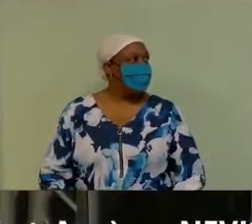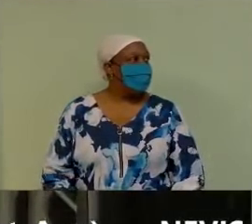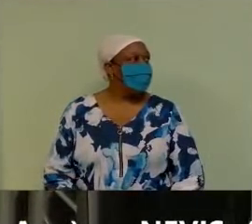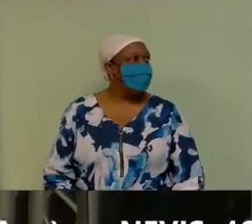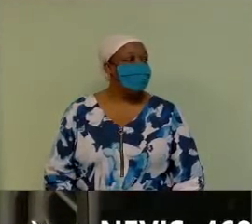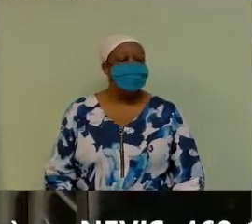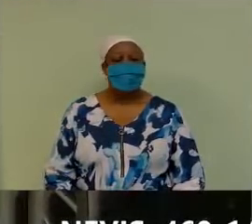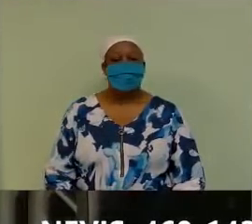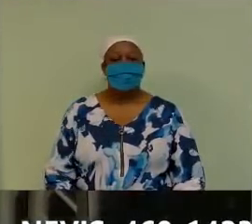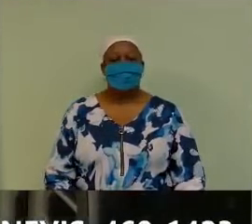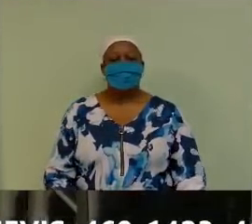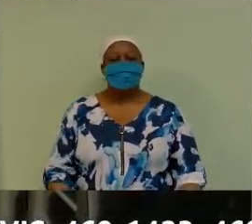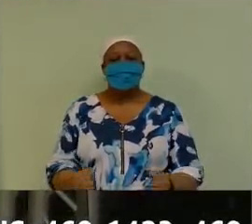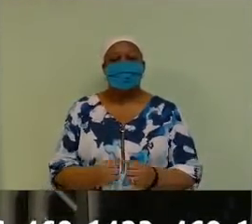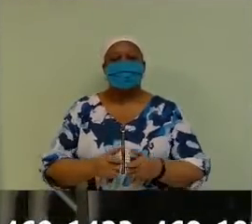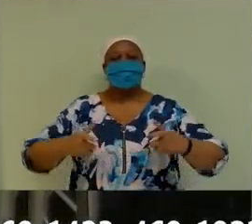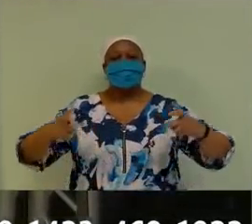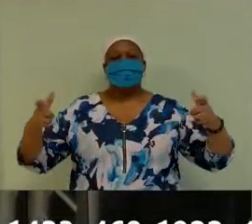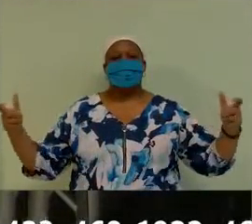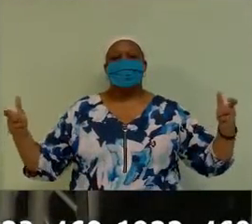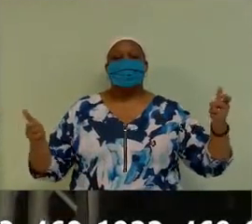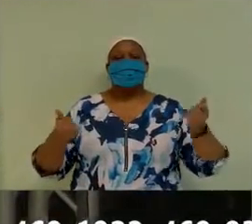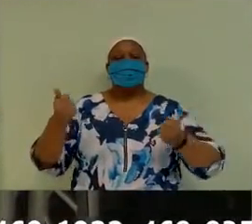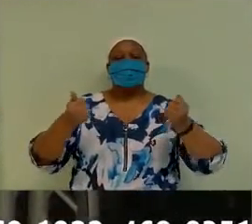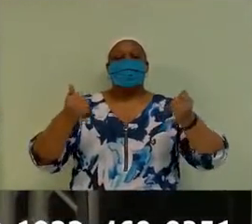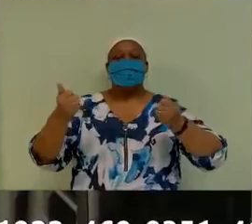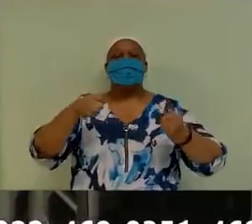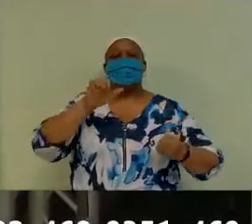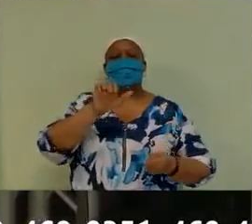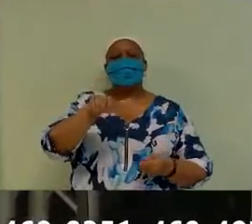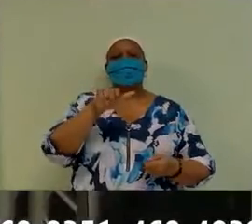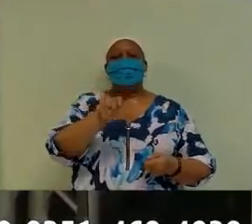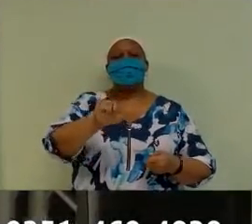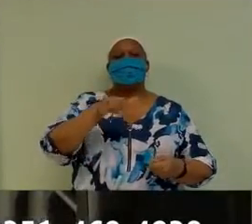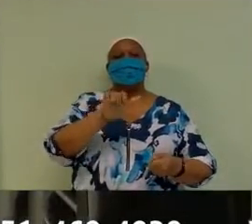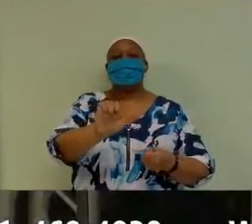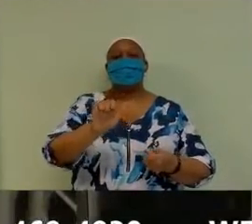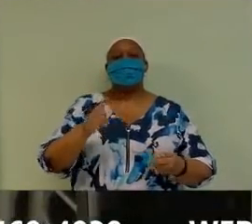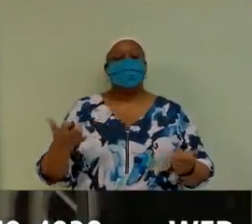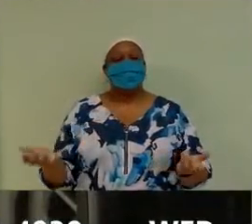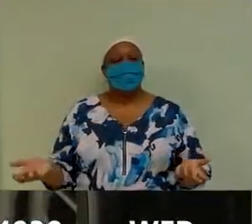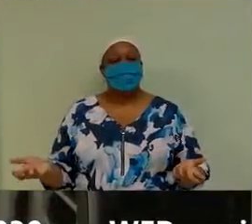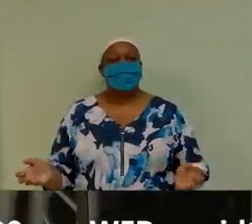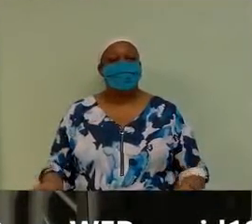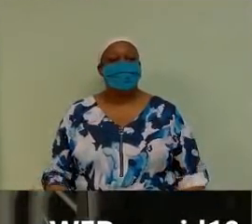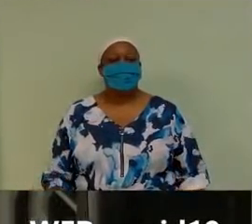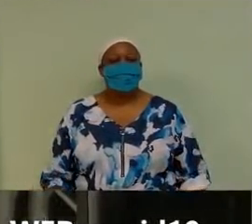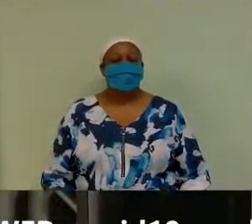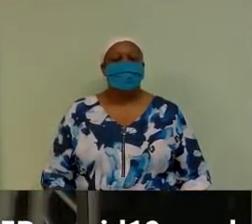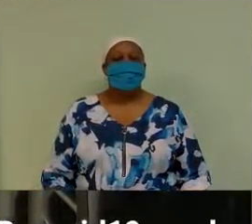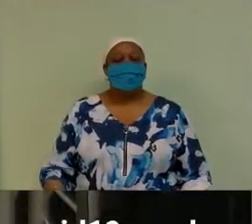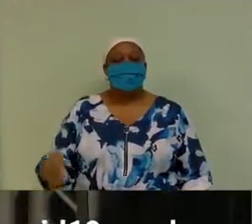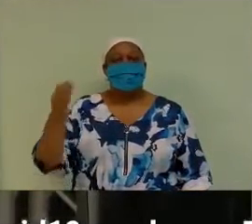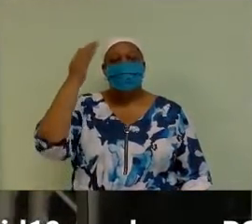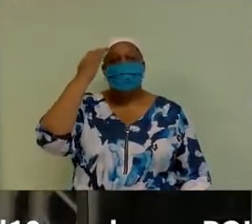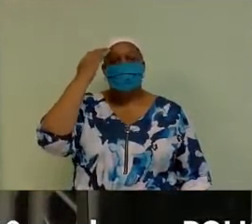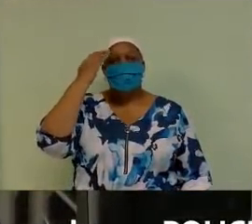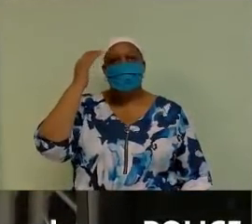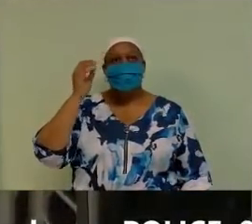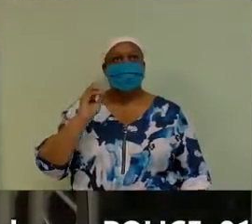and celebrations over the last few days, there was obvious disregard